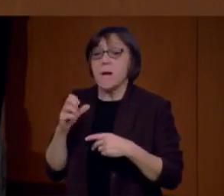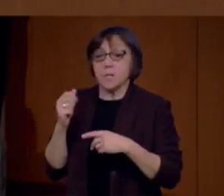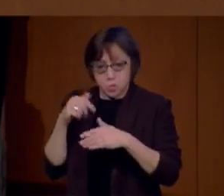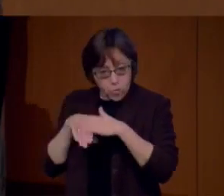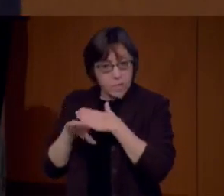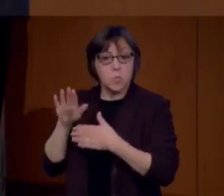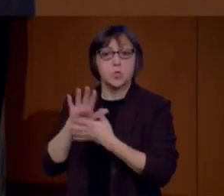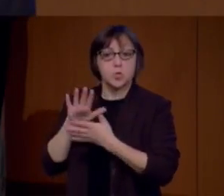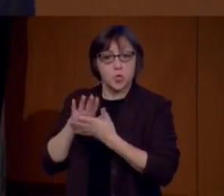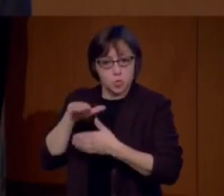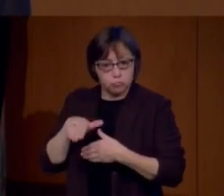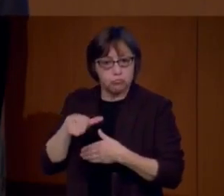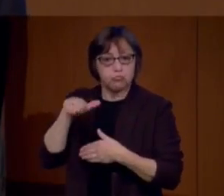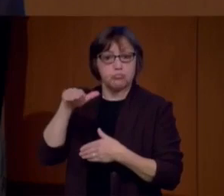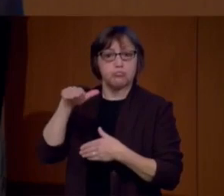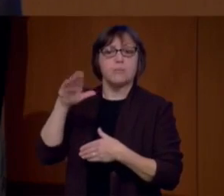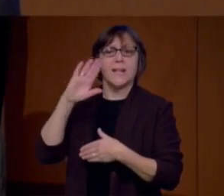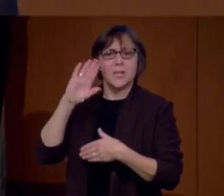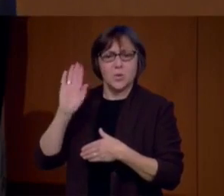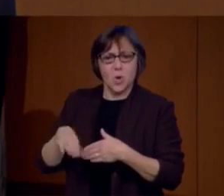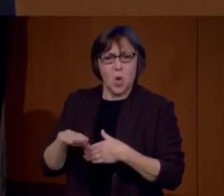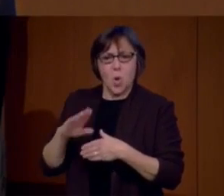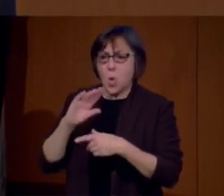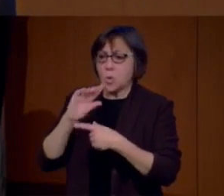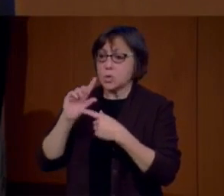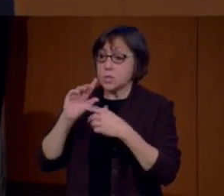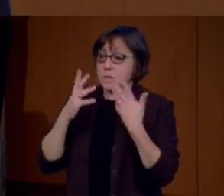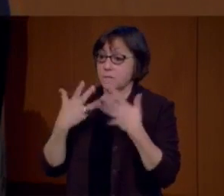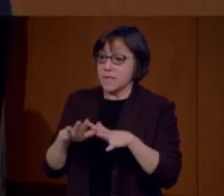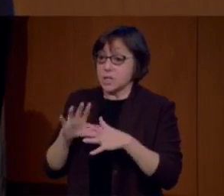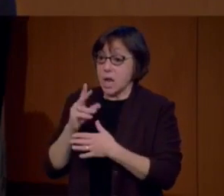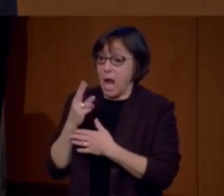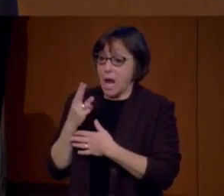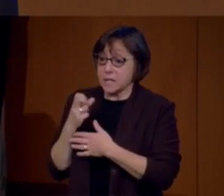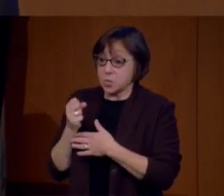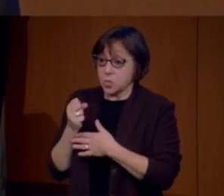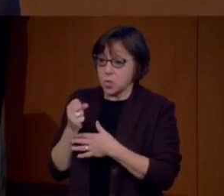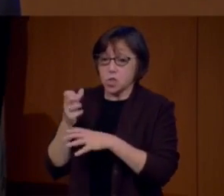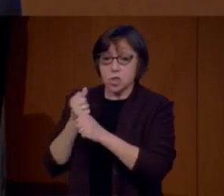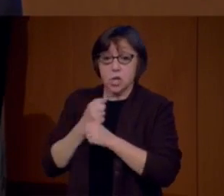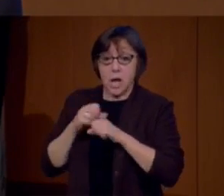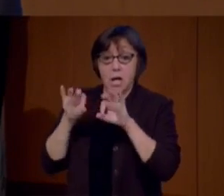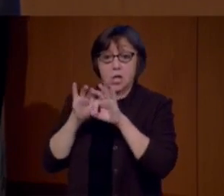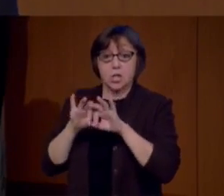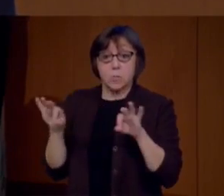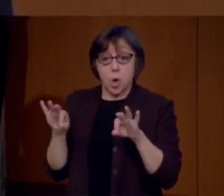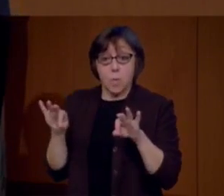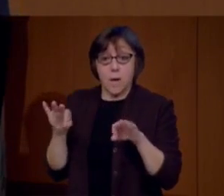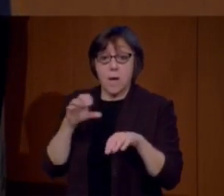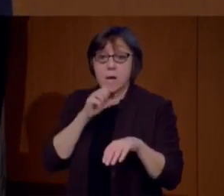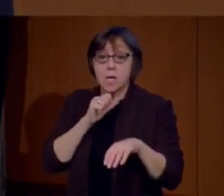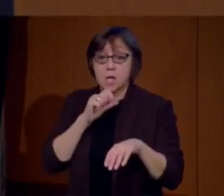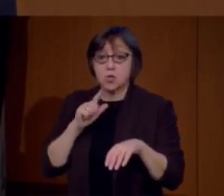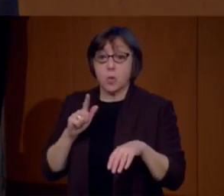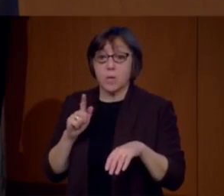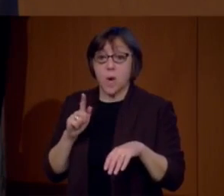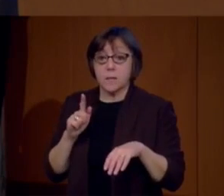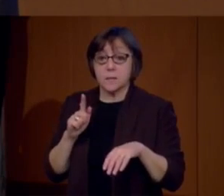through school, and wouldn't you know it, as soon as she was out of high school, she got her diploma when she was about 21.